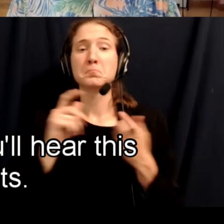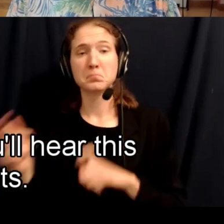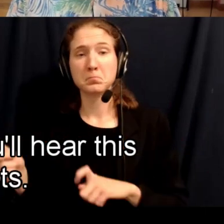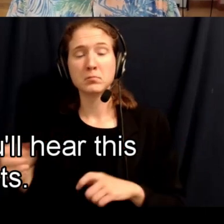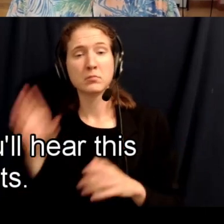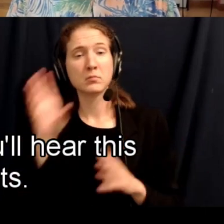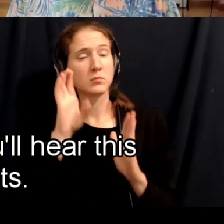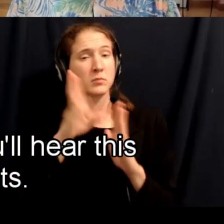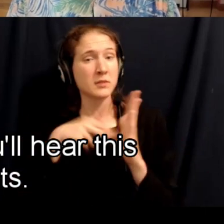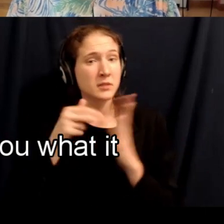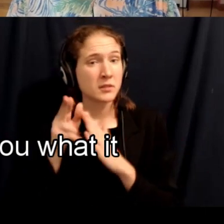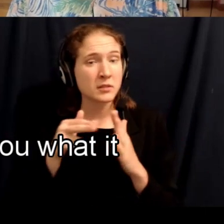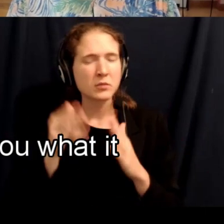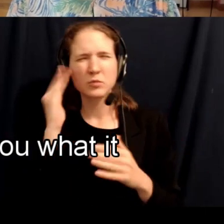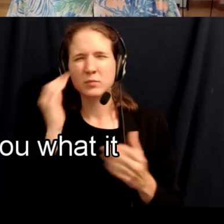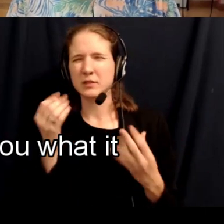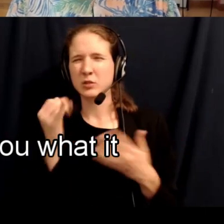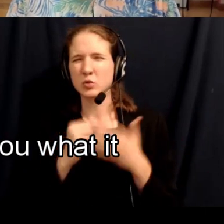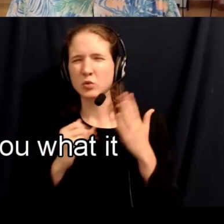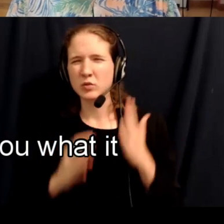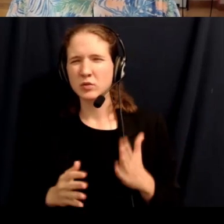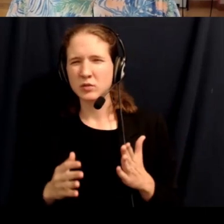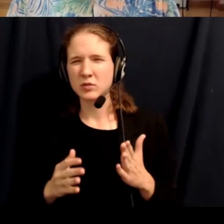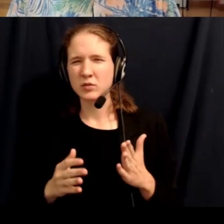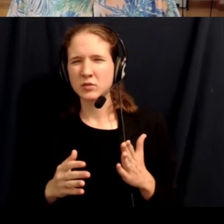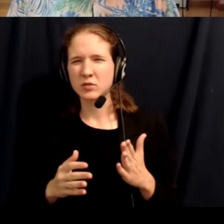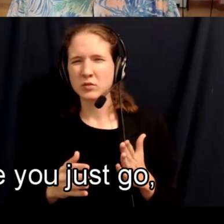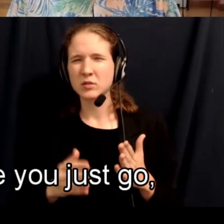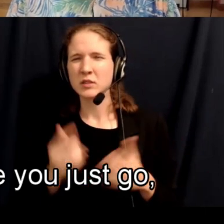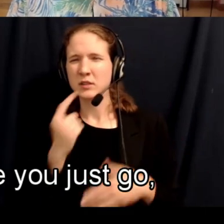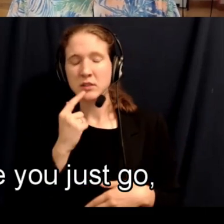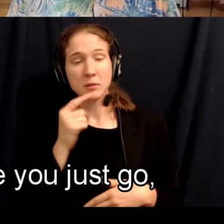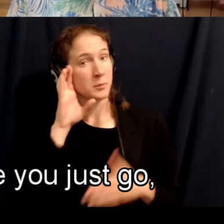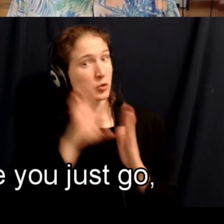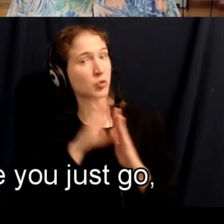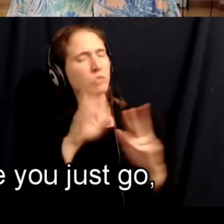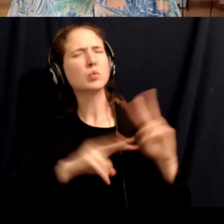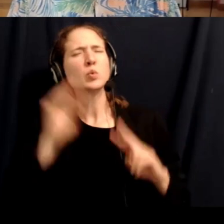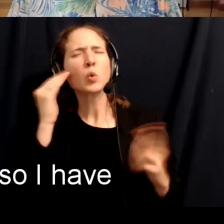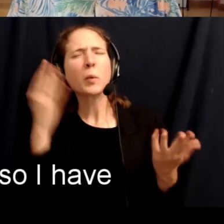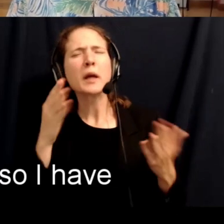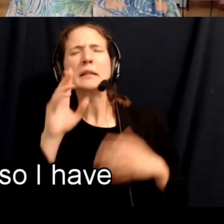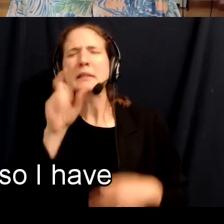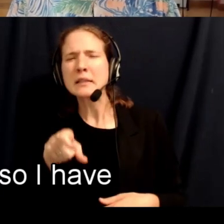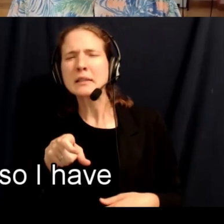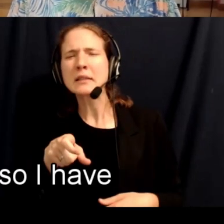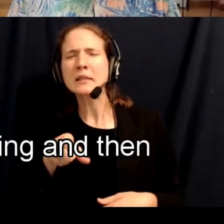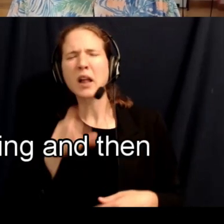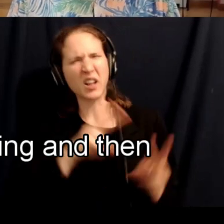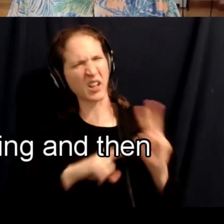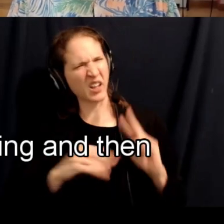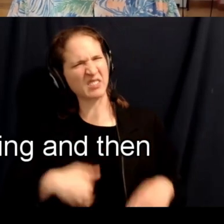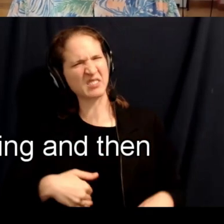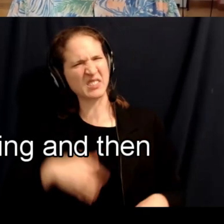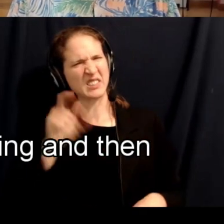paintings, you'll hear this from a lot of artists. The painting will tell you what it needs. There gets to a point where you just go, it's missing something, and so I have to